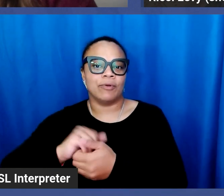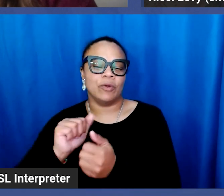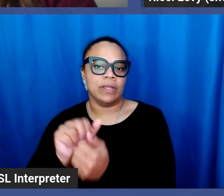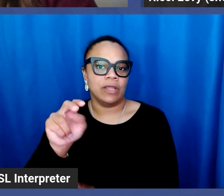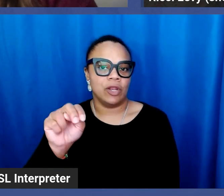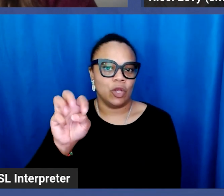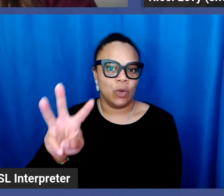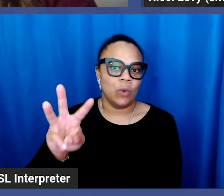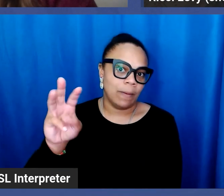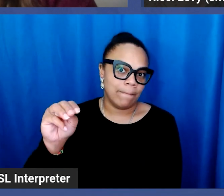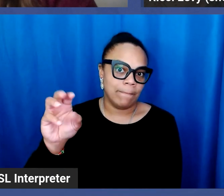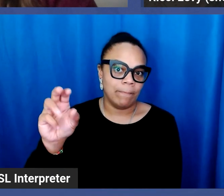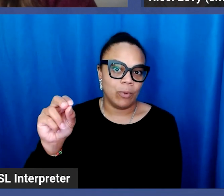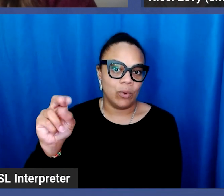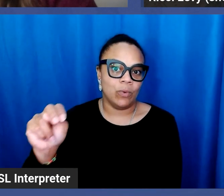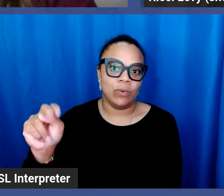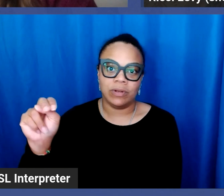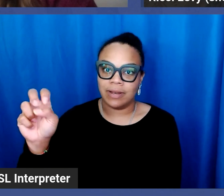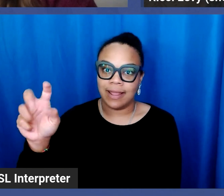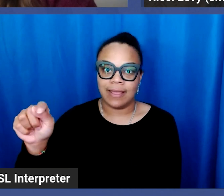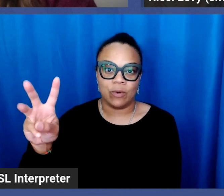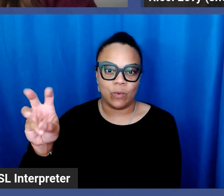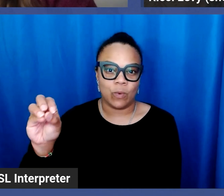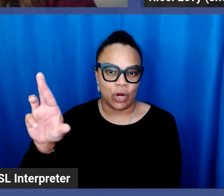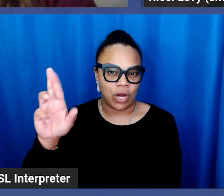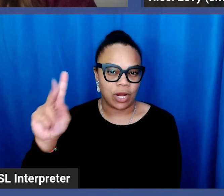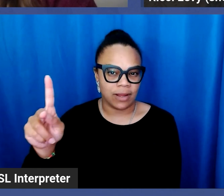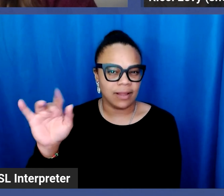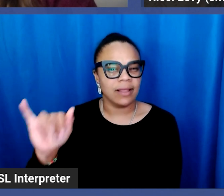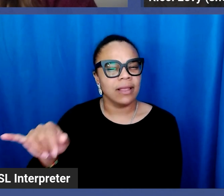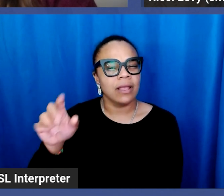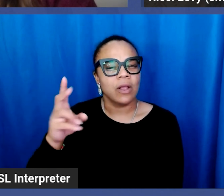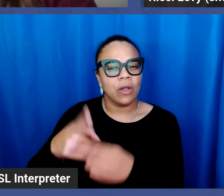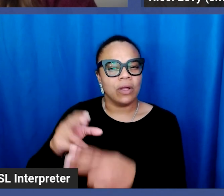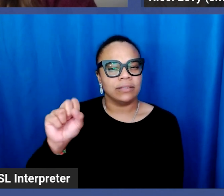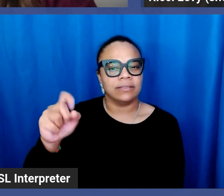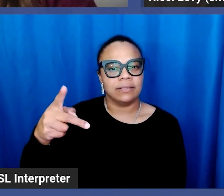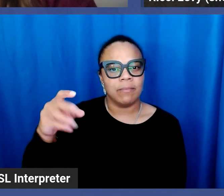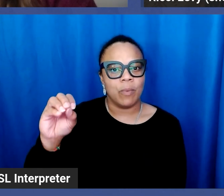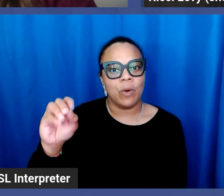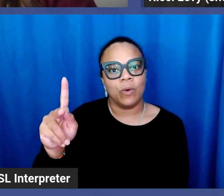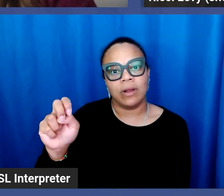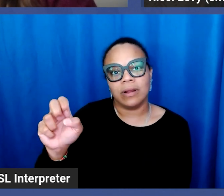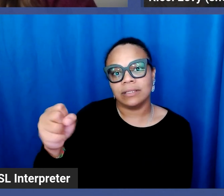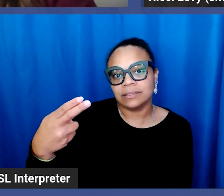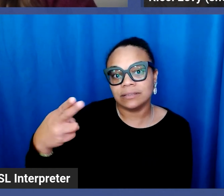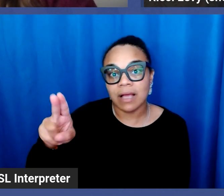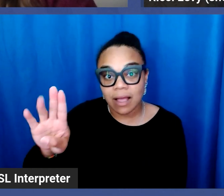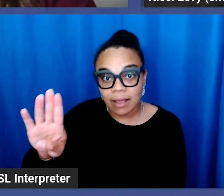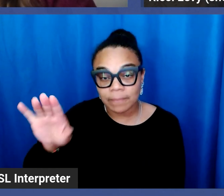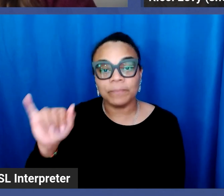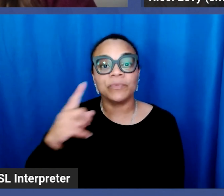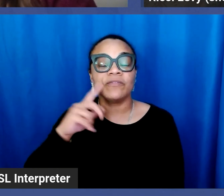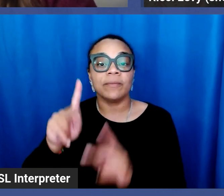that's Spokes Hub. That's for people who are or have been in the sex